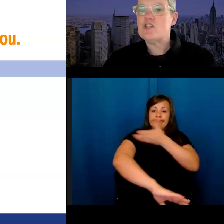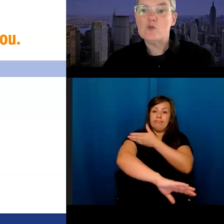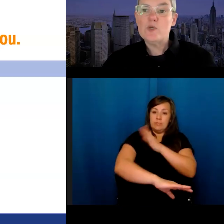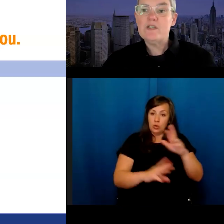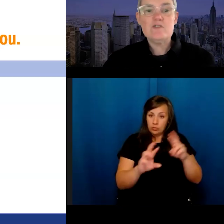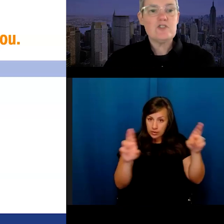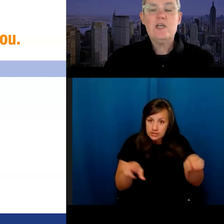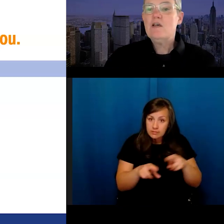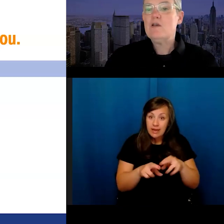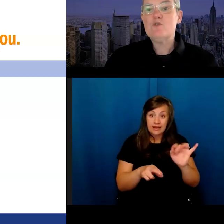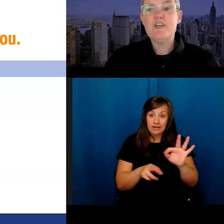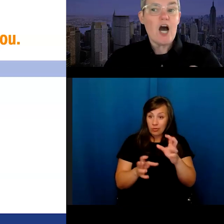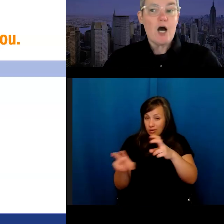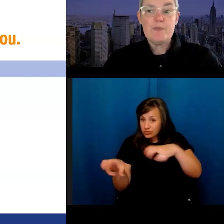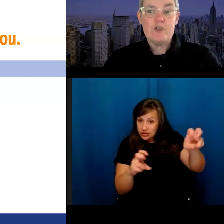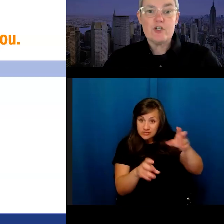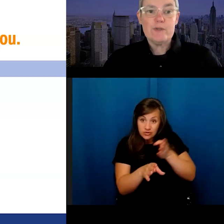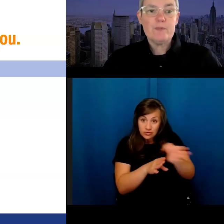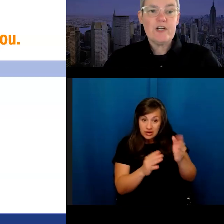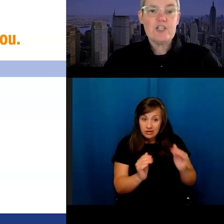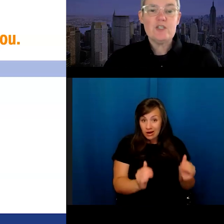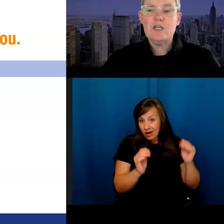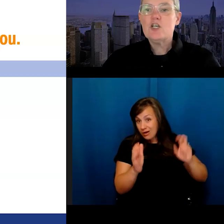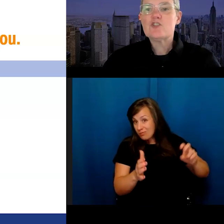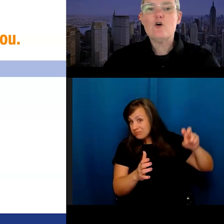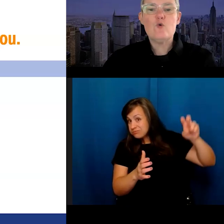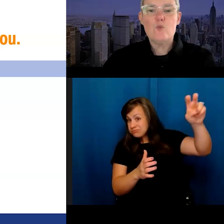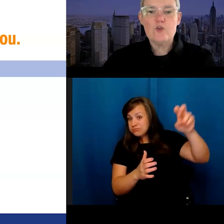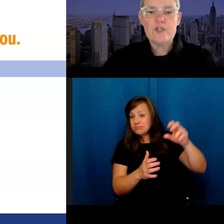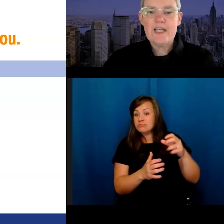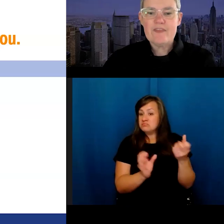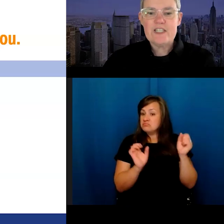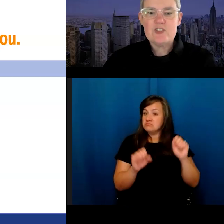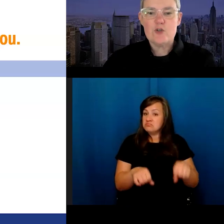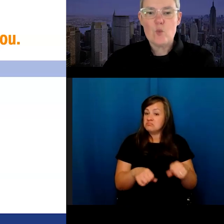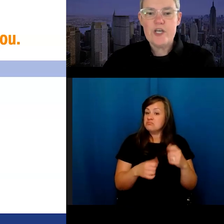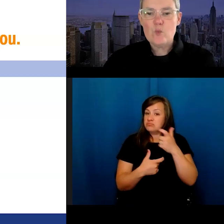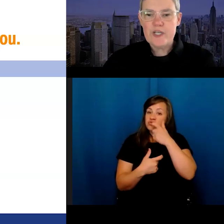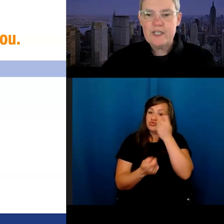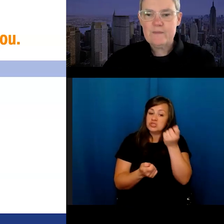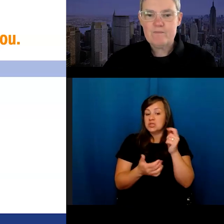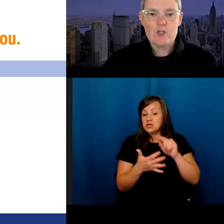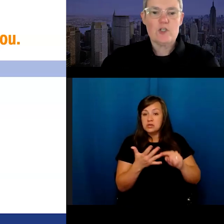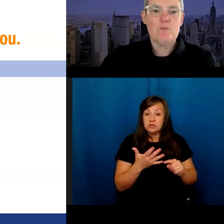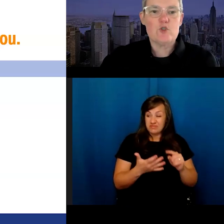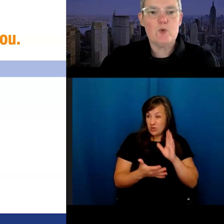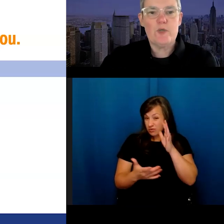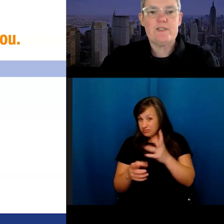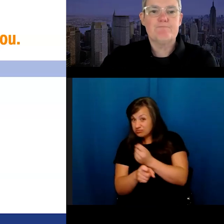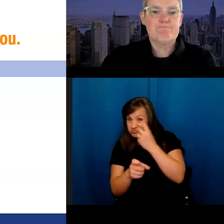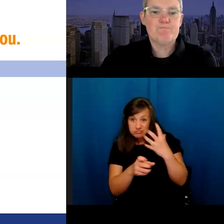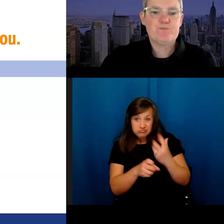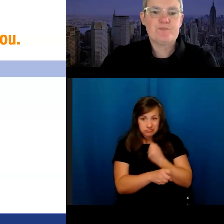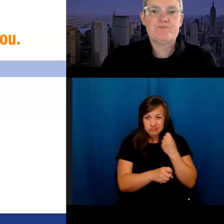in changing careers and moving up in your current profession. So we're looking at things that are win-win across